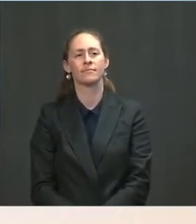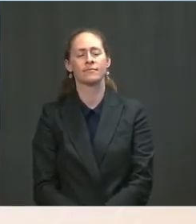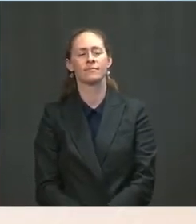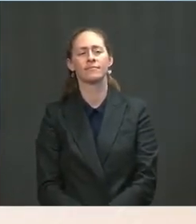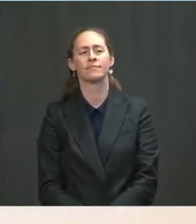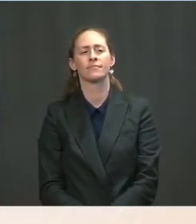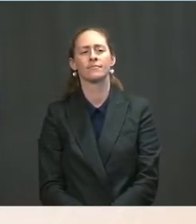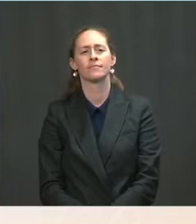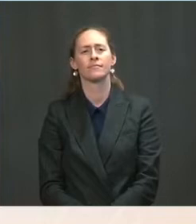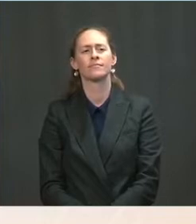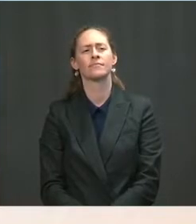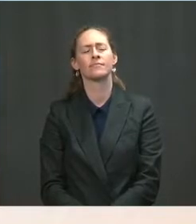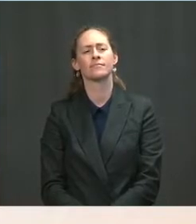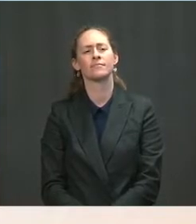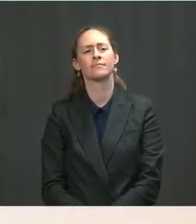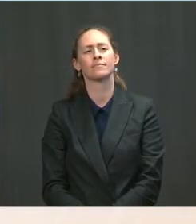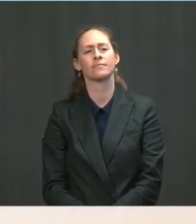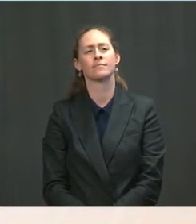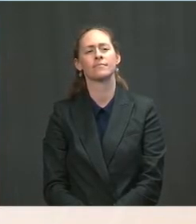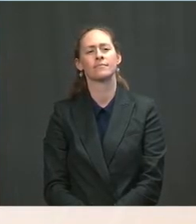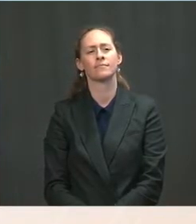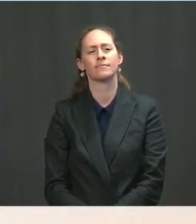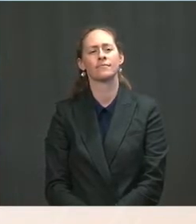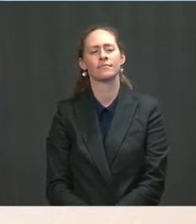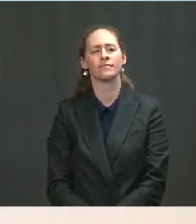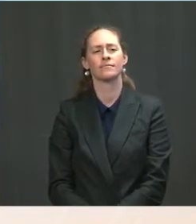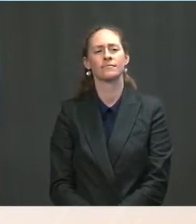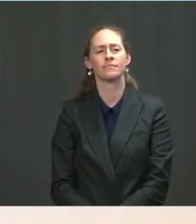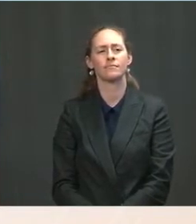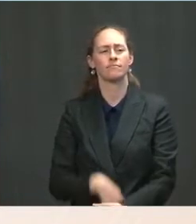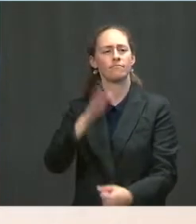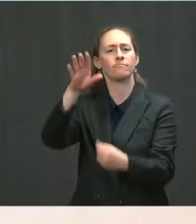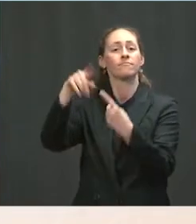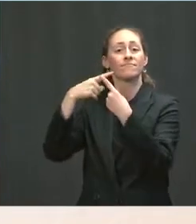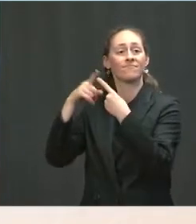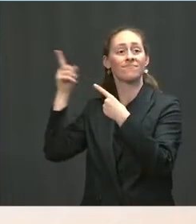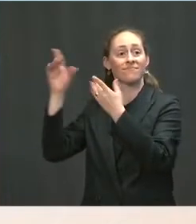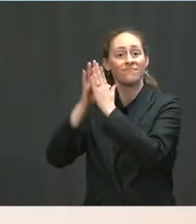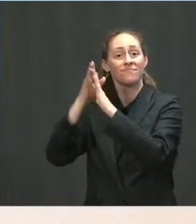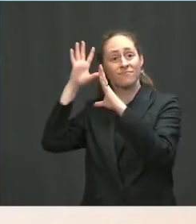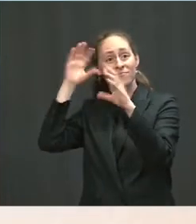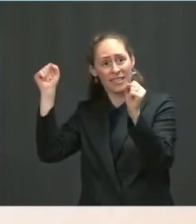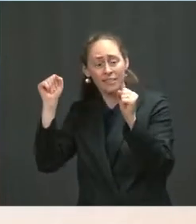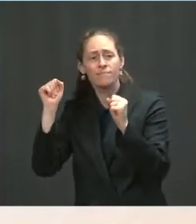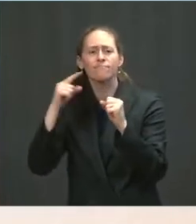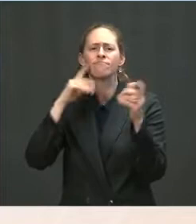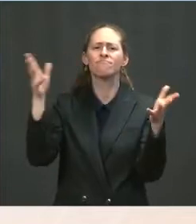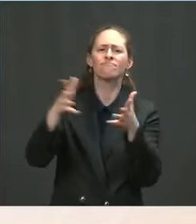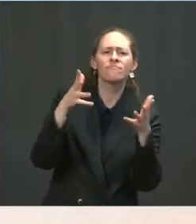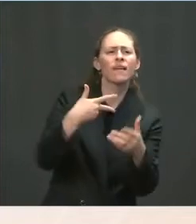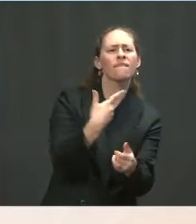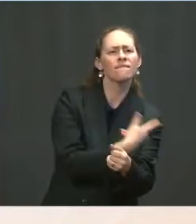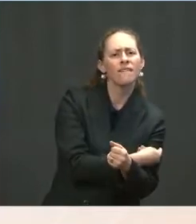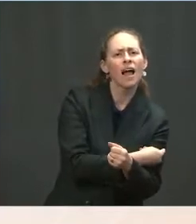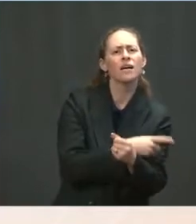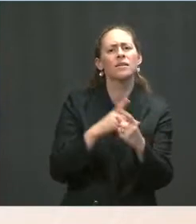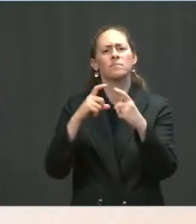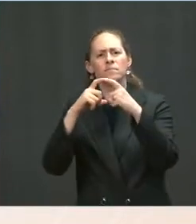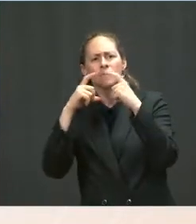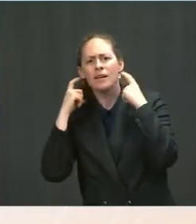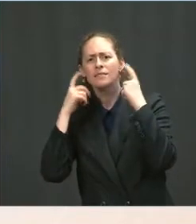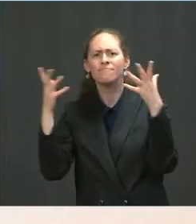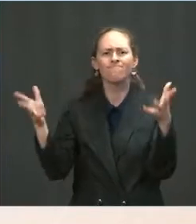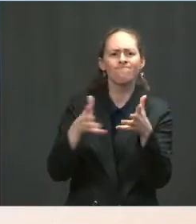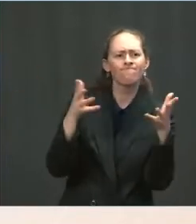that those who were vaccinated and wearing masks and doing all those steps could look toward the 4th of July as that independence